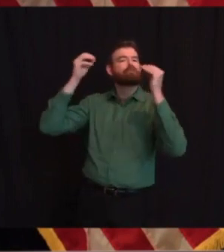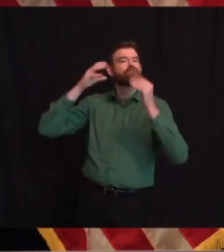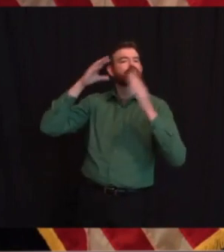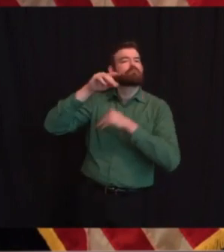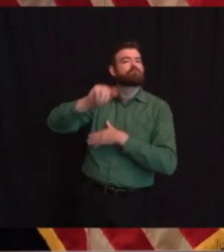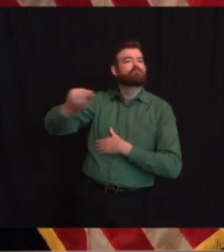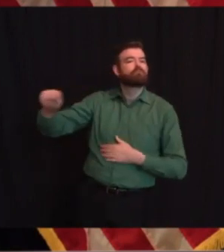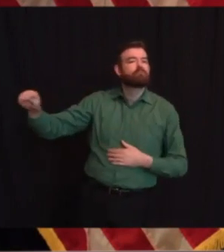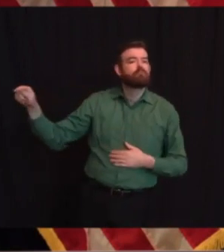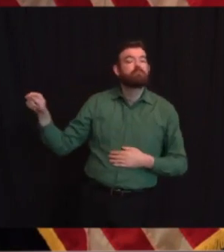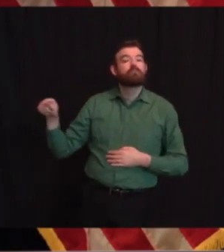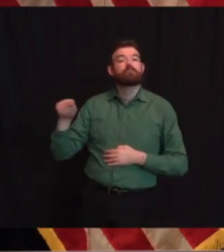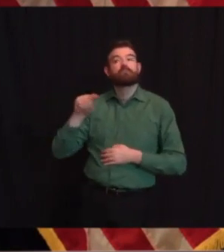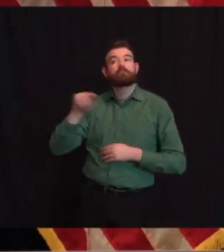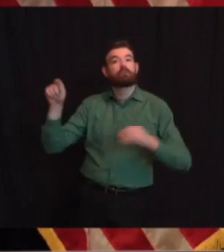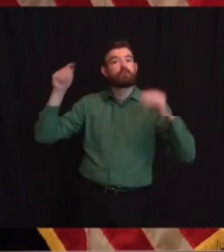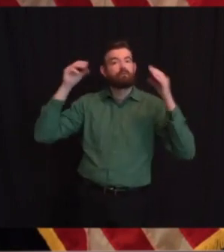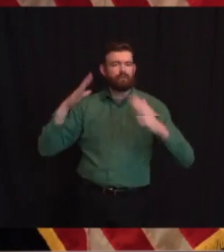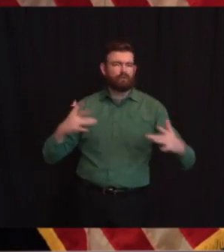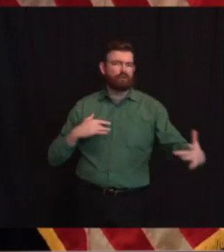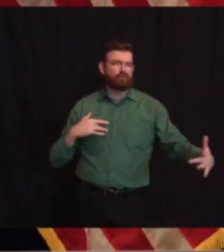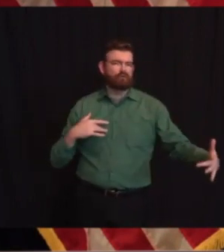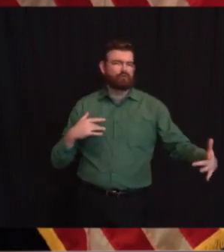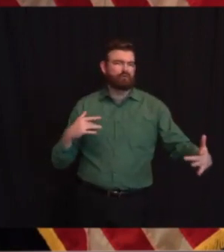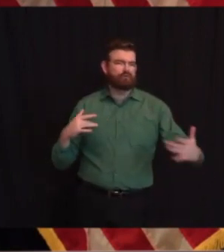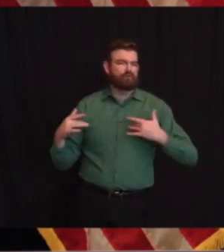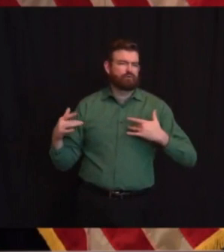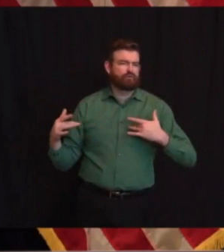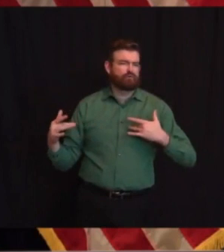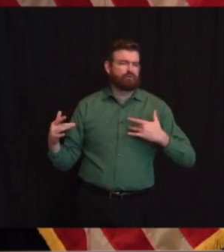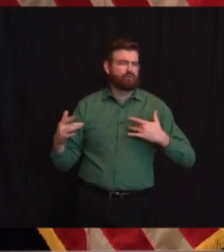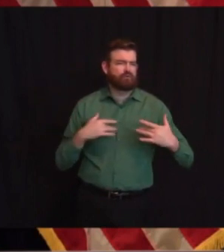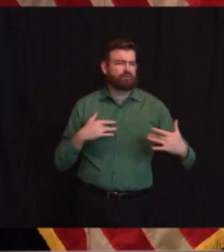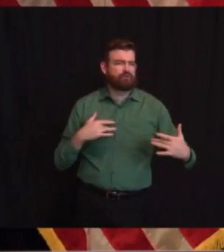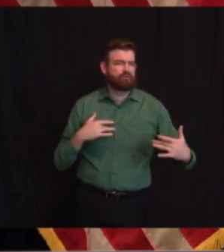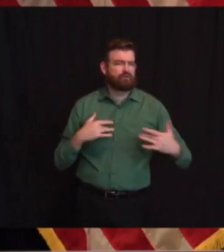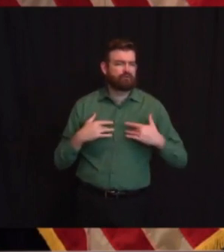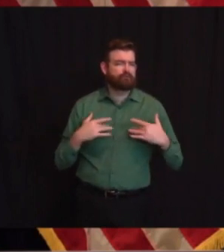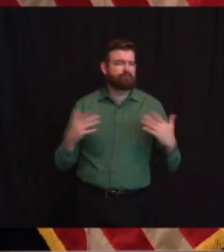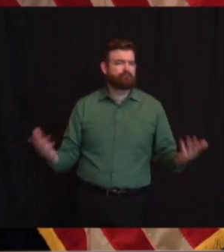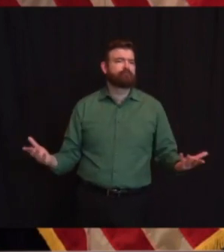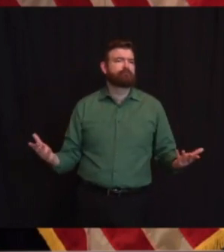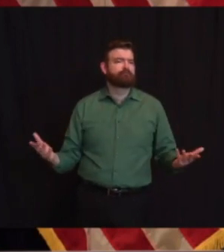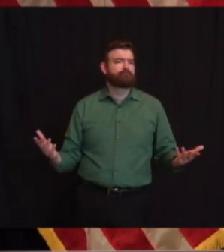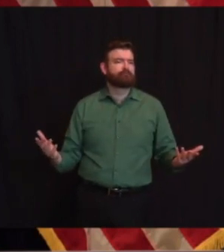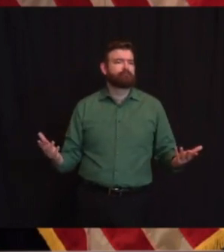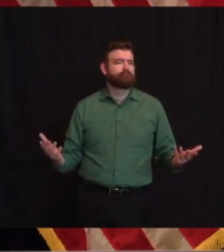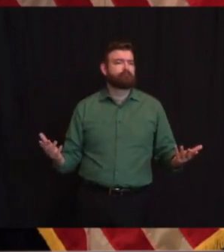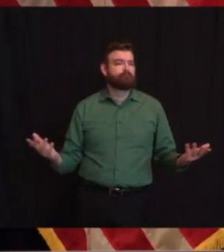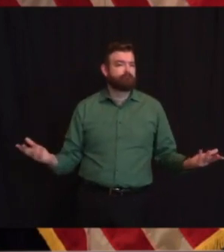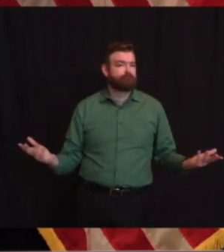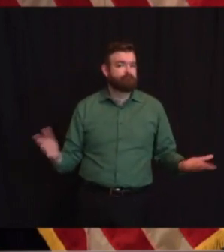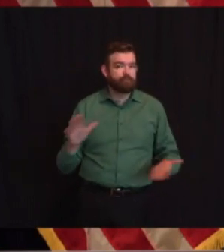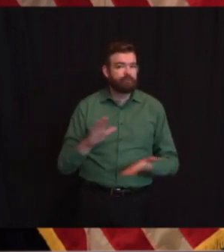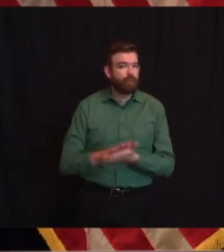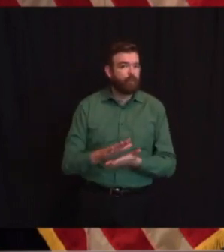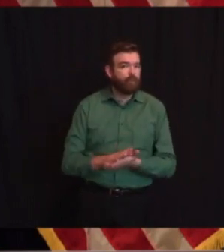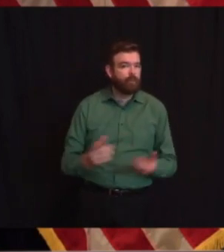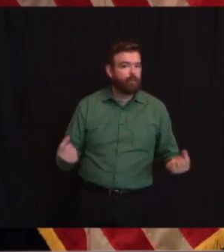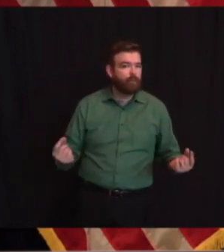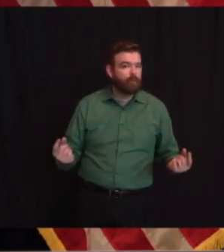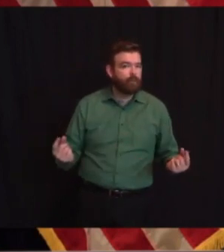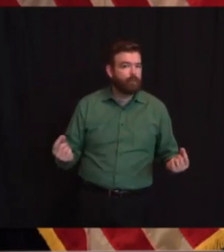concerned about what the future holds for them. Can you sort of give them an idea of what we're looking at time-wise and what